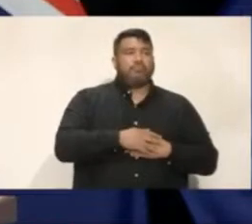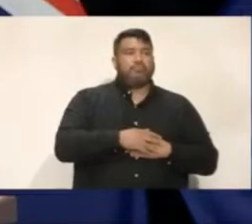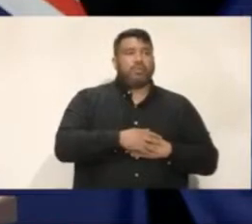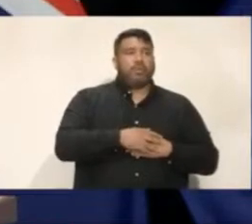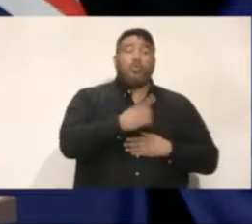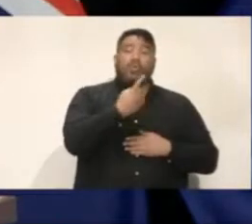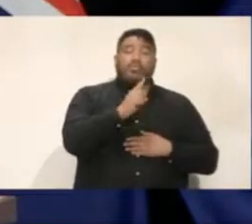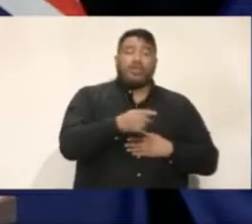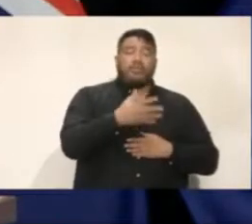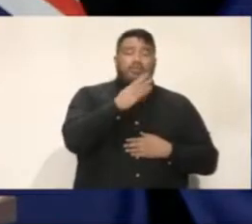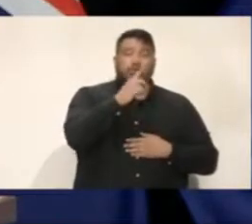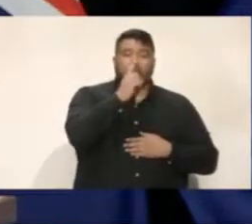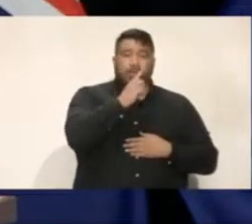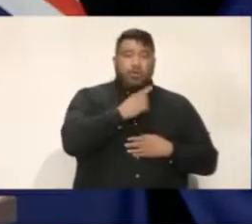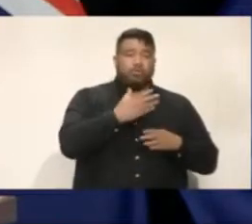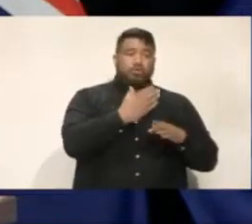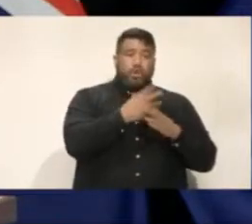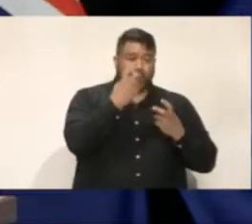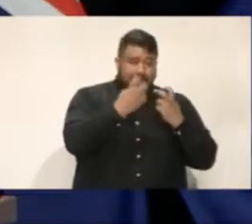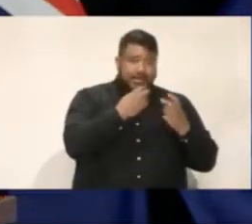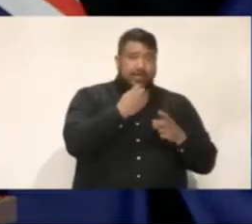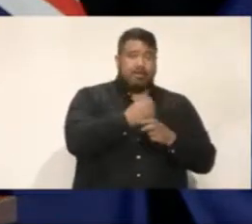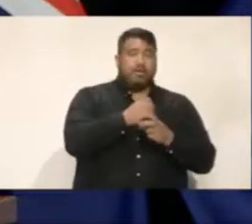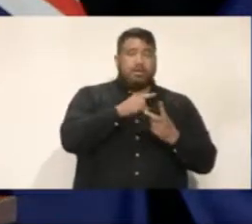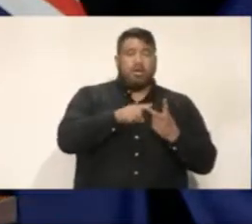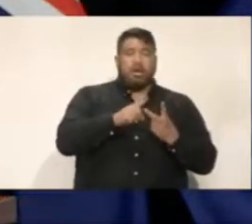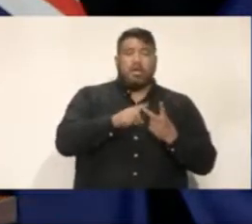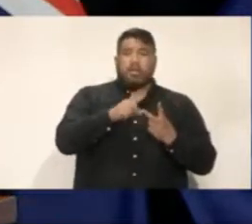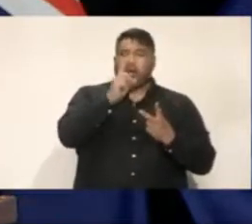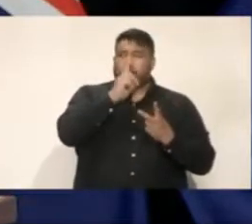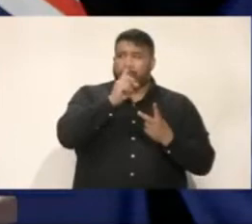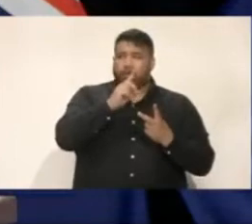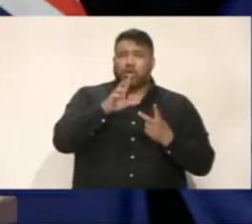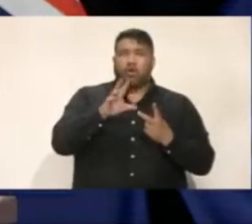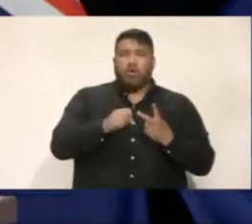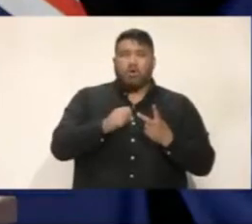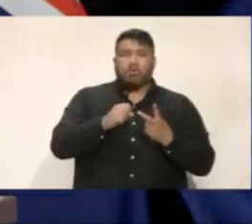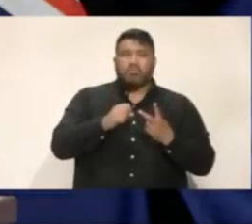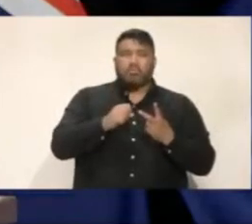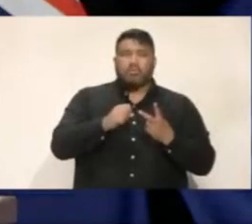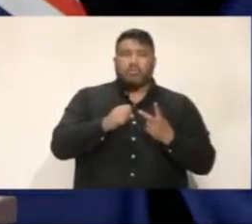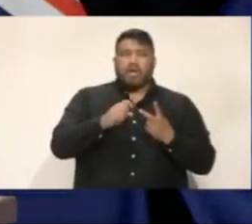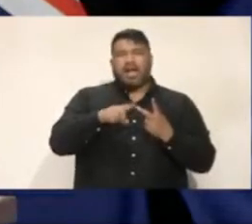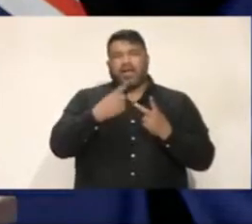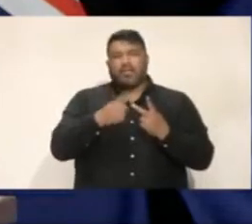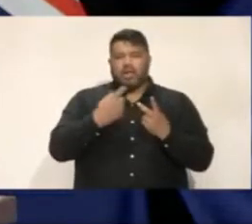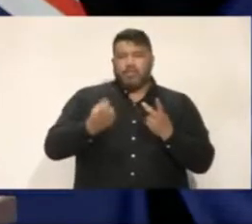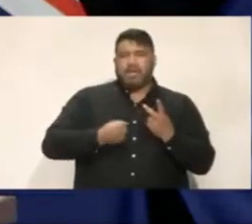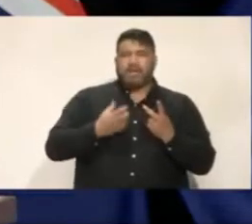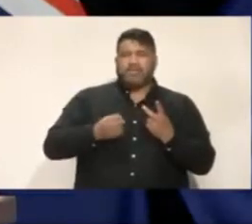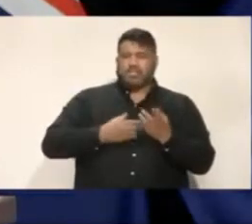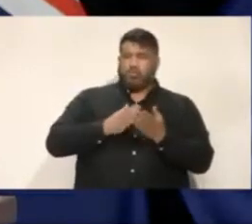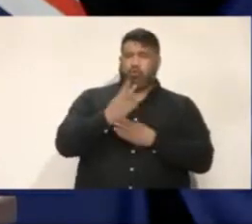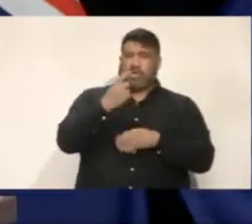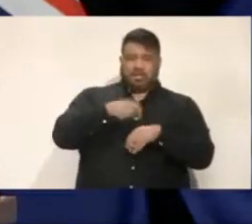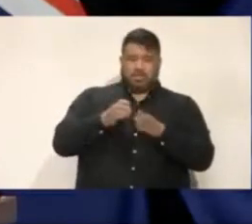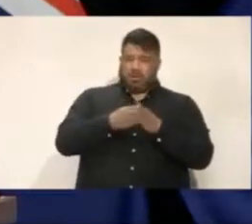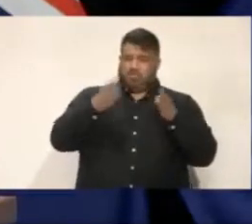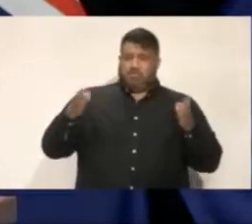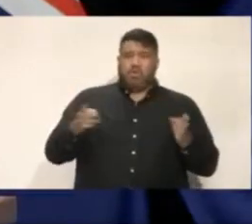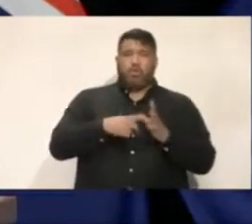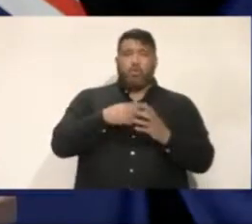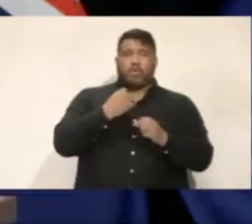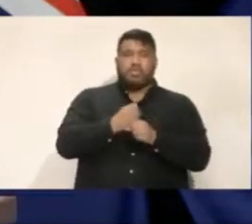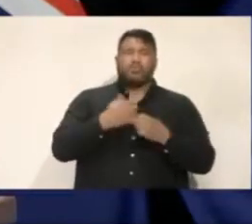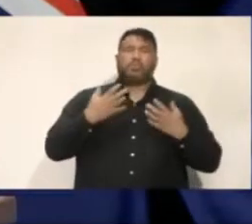1,200 on the Covid income relief payment in the week of the 14th to the 21st of August. Plus, 1,500 people in that